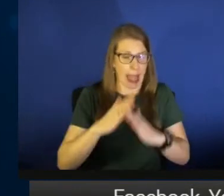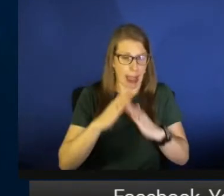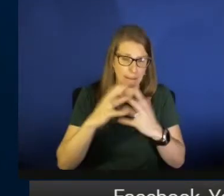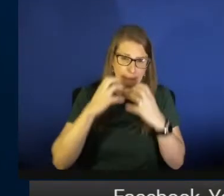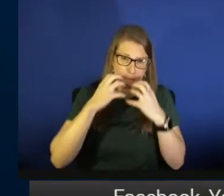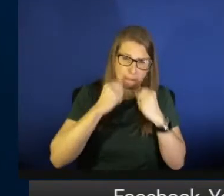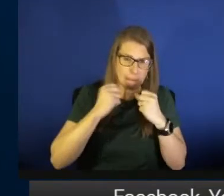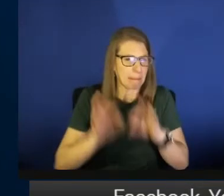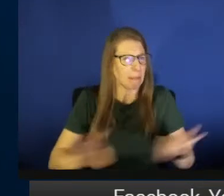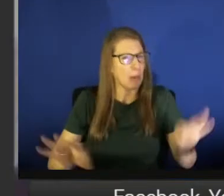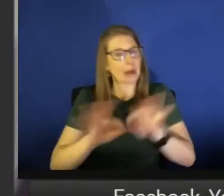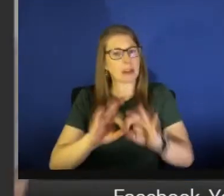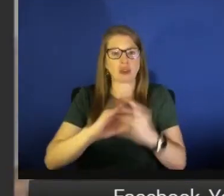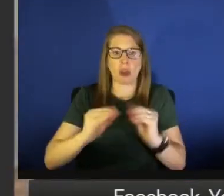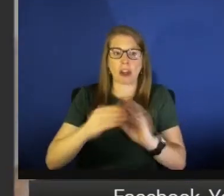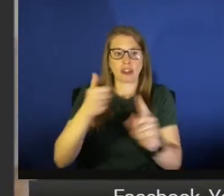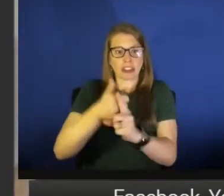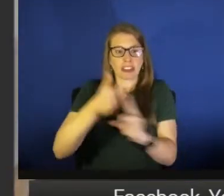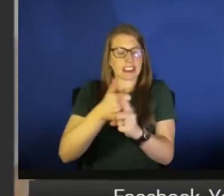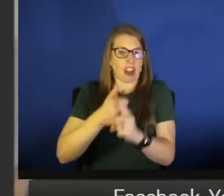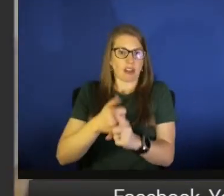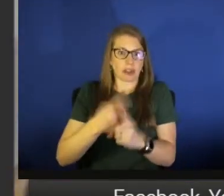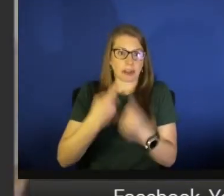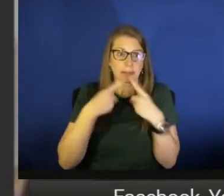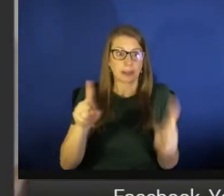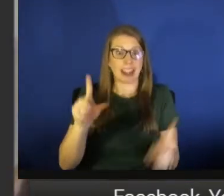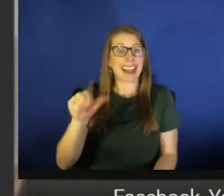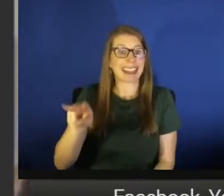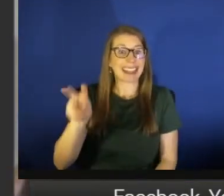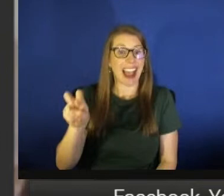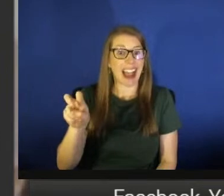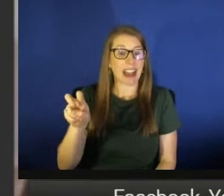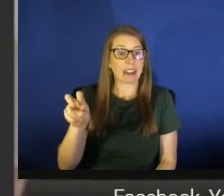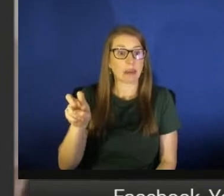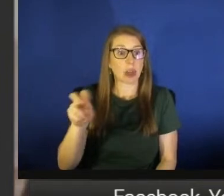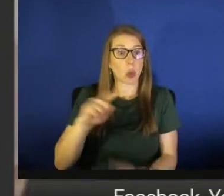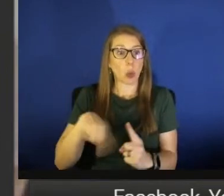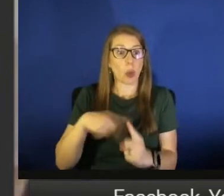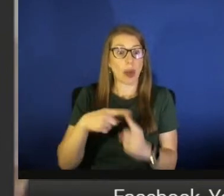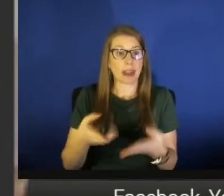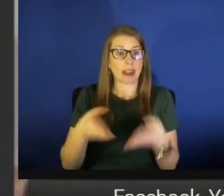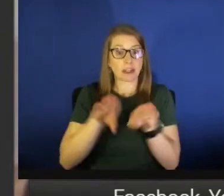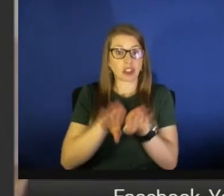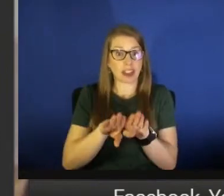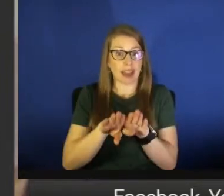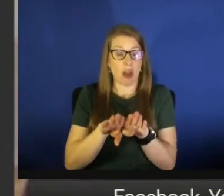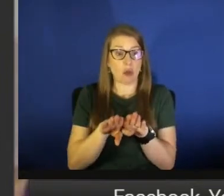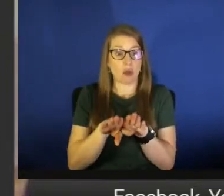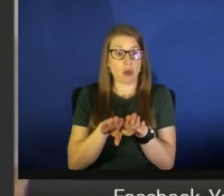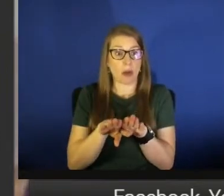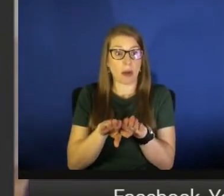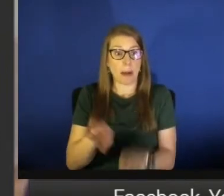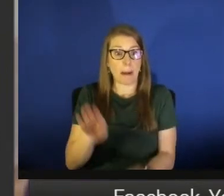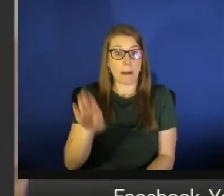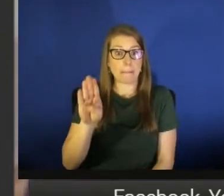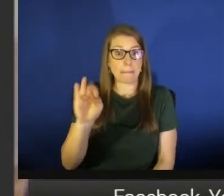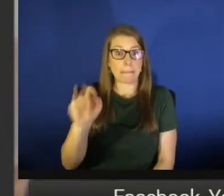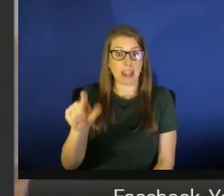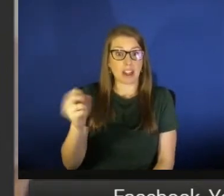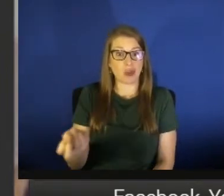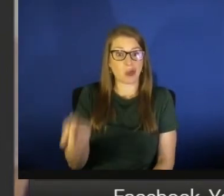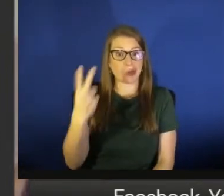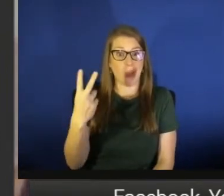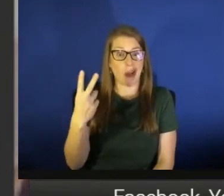covered? Well, we were live on the air when they shut down the Big 12 tournament at the